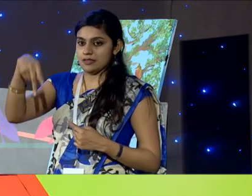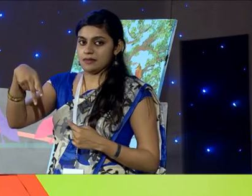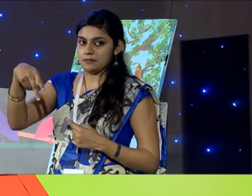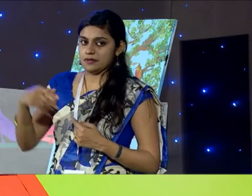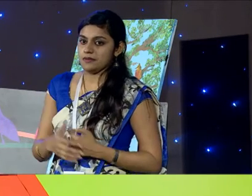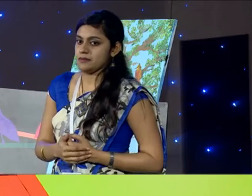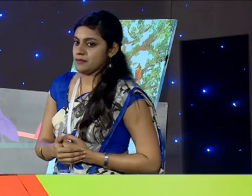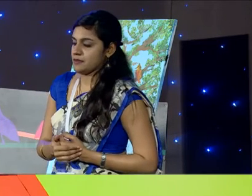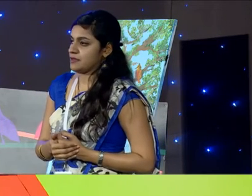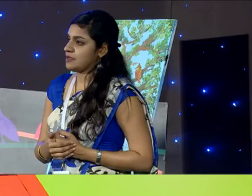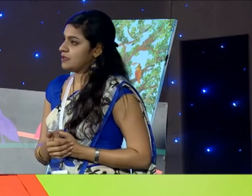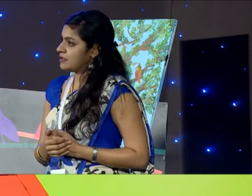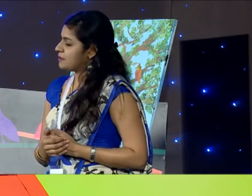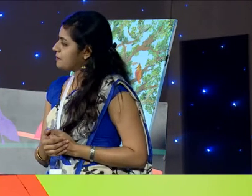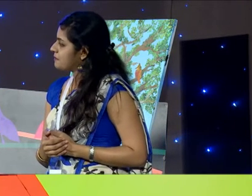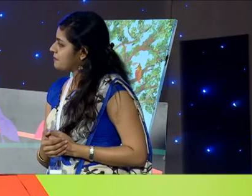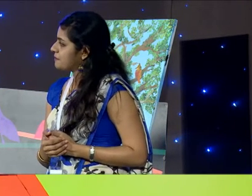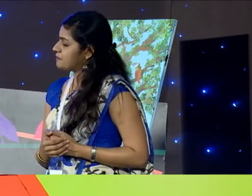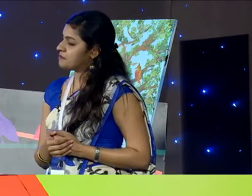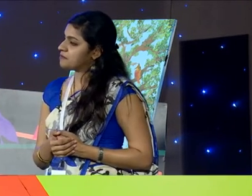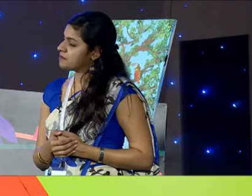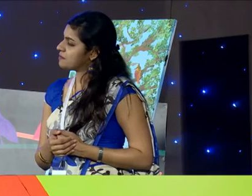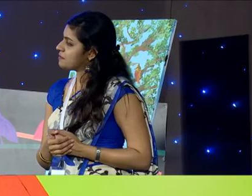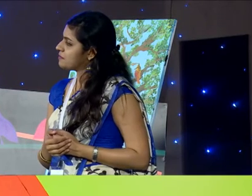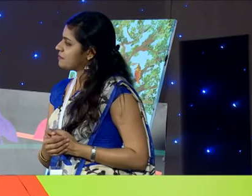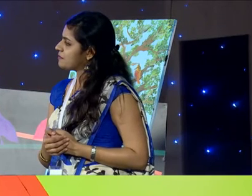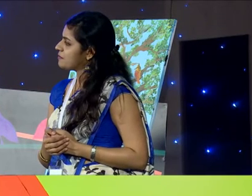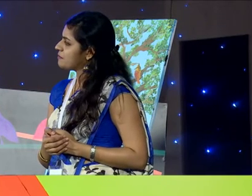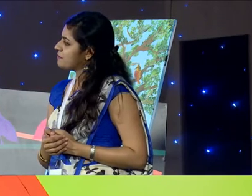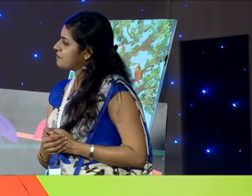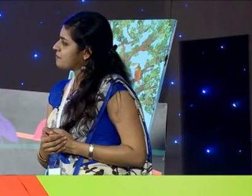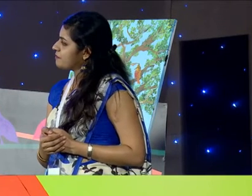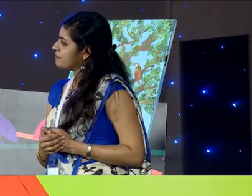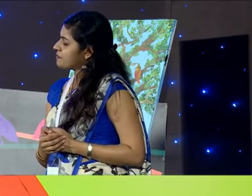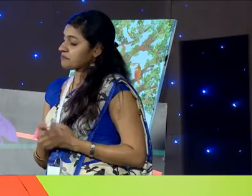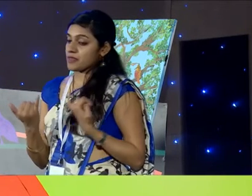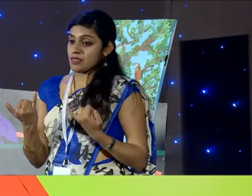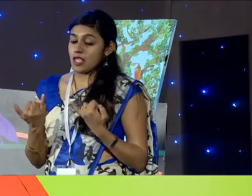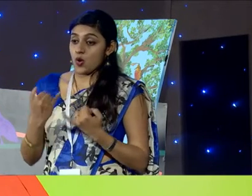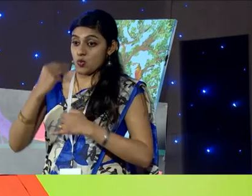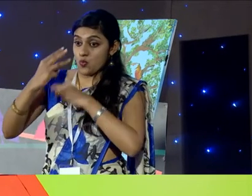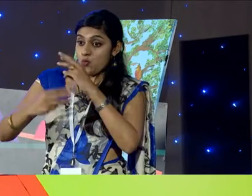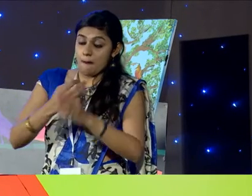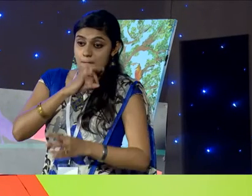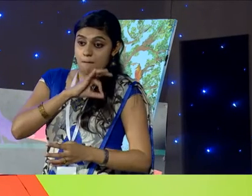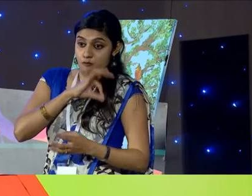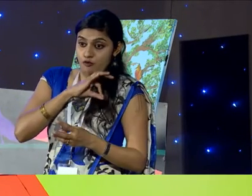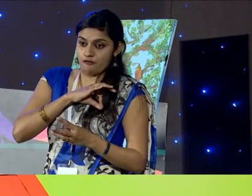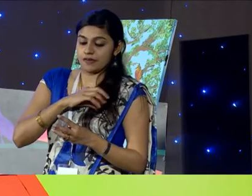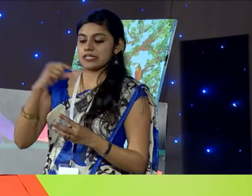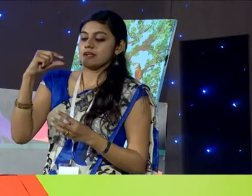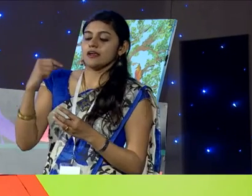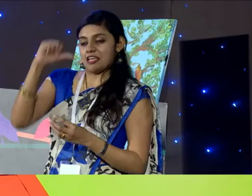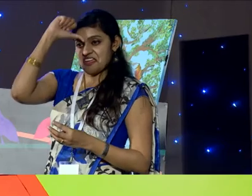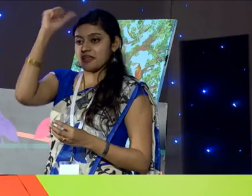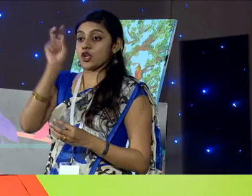America of today. 25% of world GDP was India's share. In fact, India and China, between the